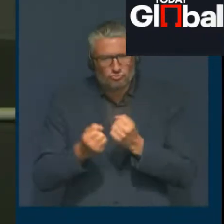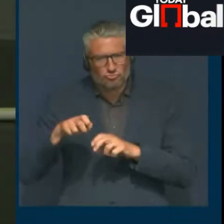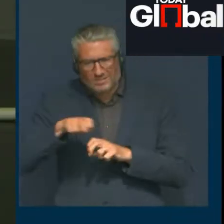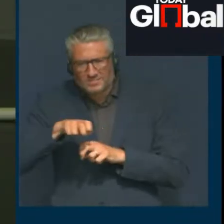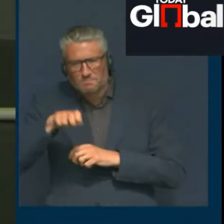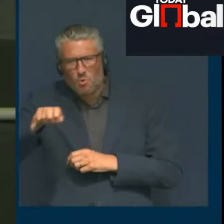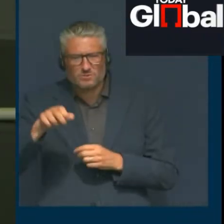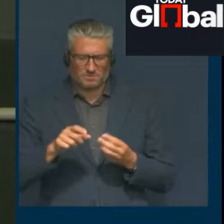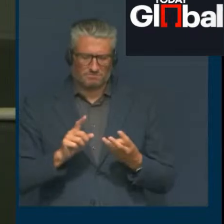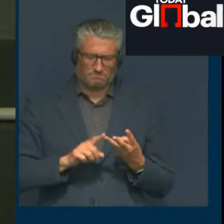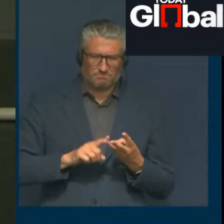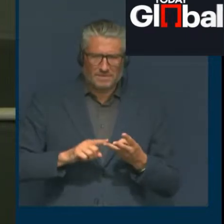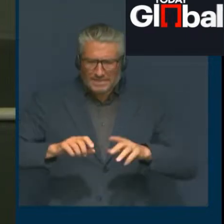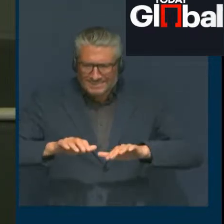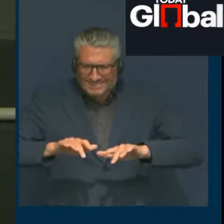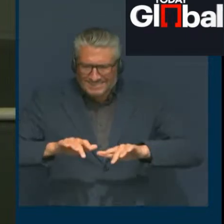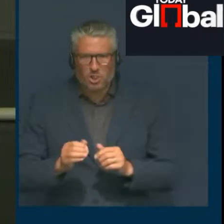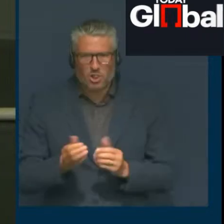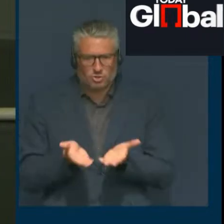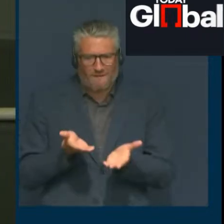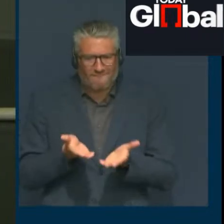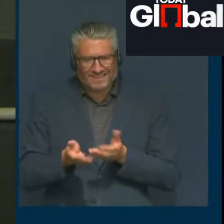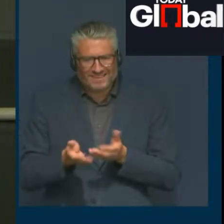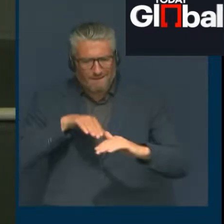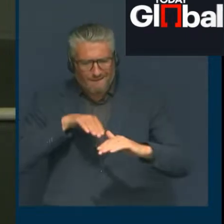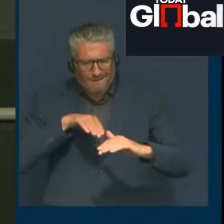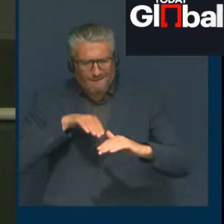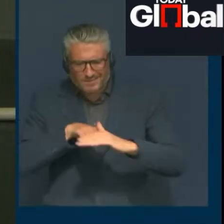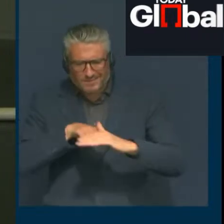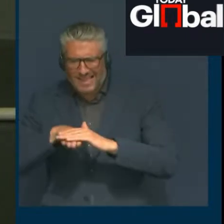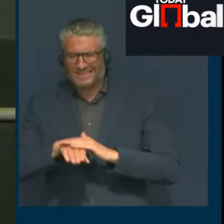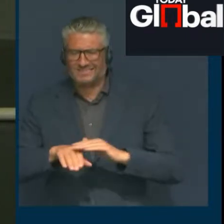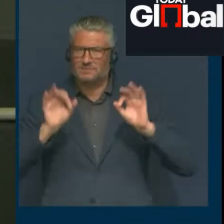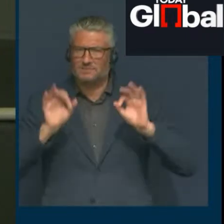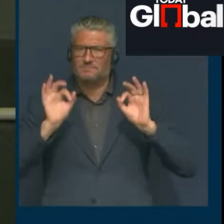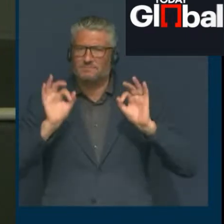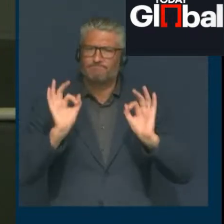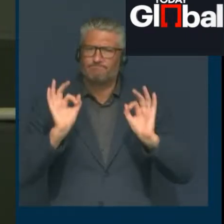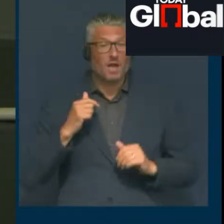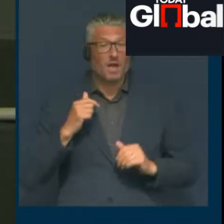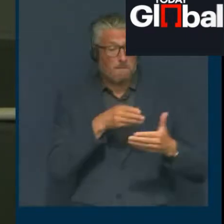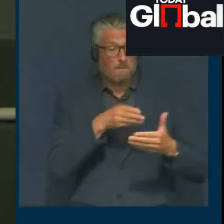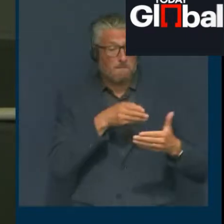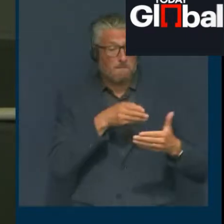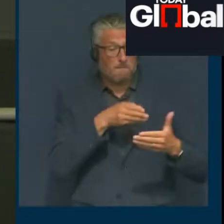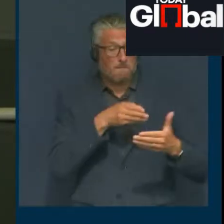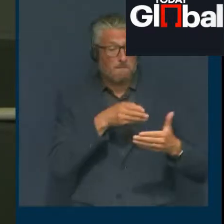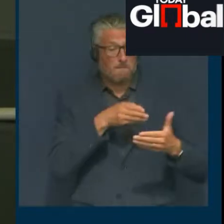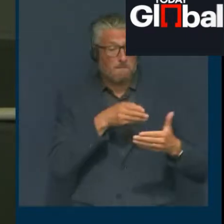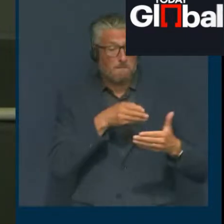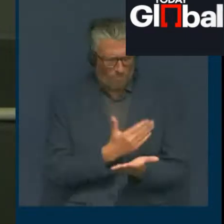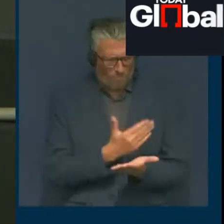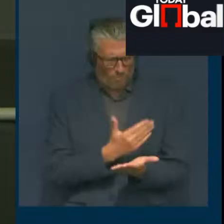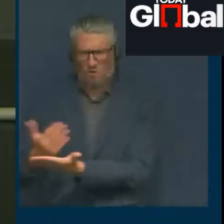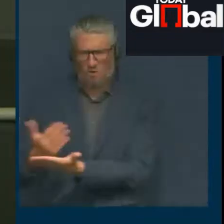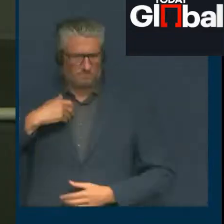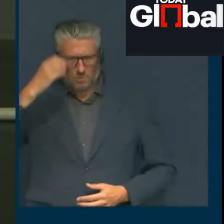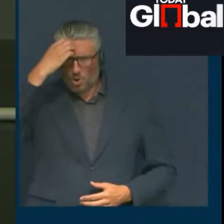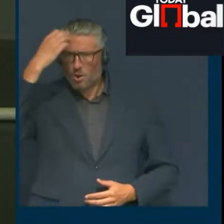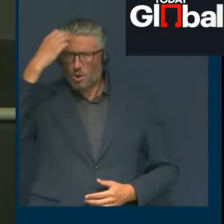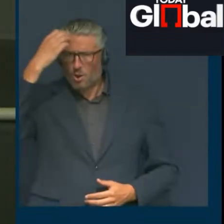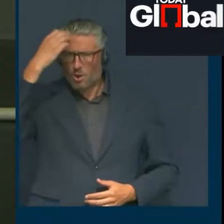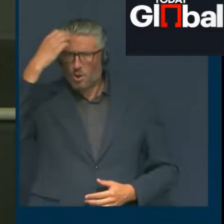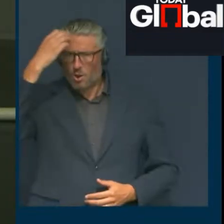services, in addition to employing assistive technology to remove barriers. I personally had the honor of working with the brother